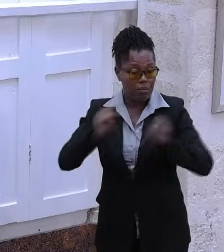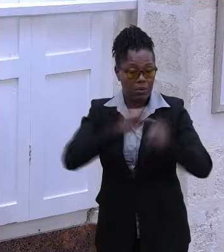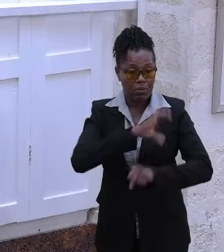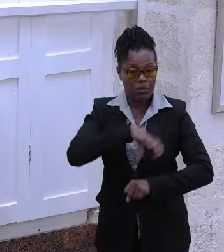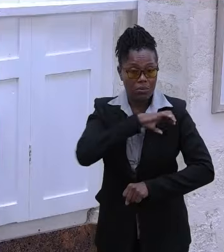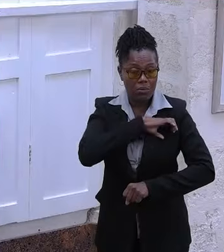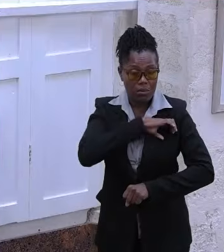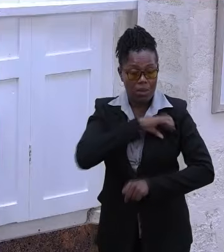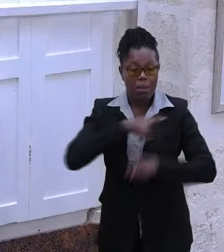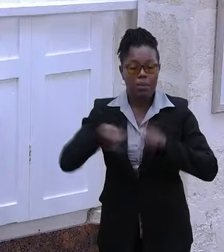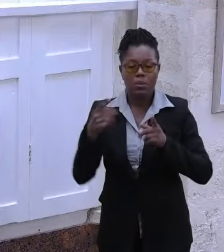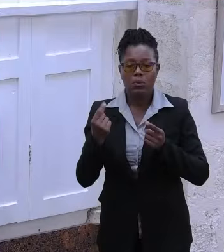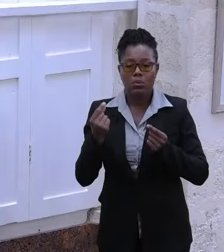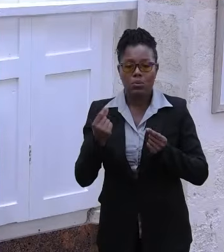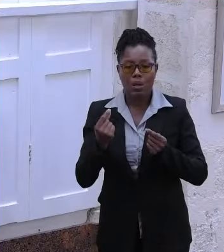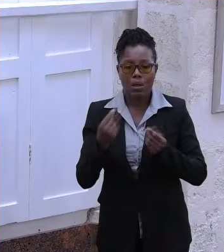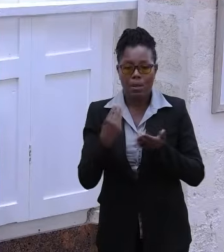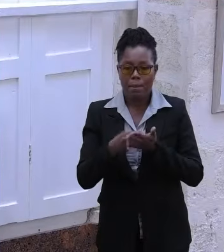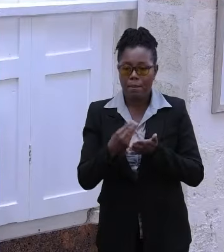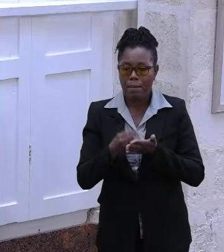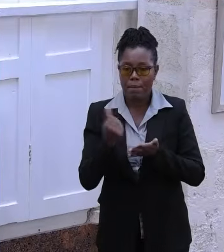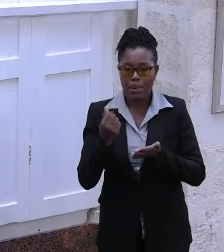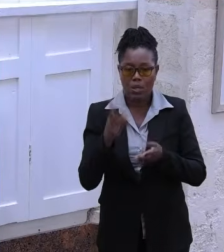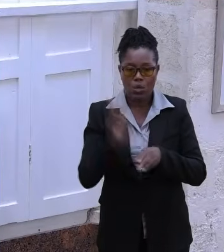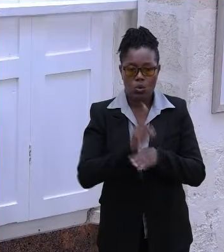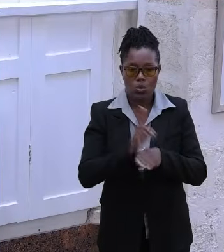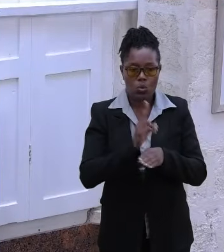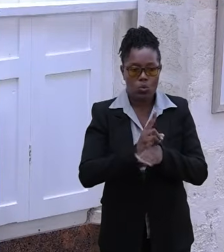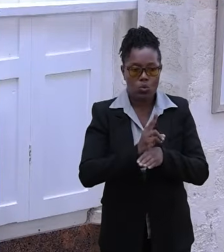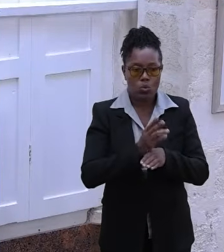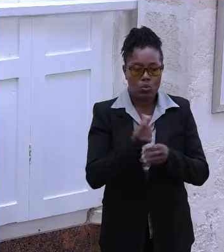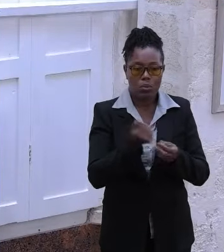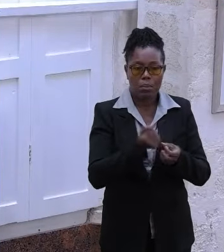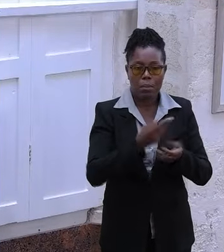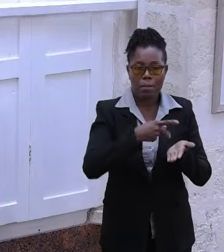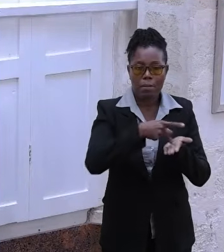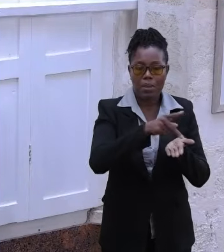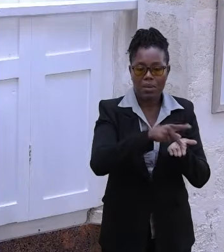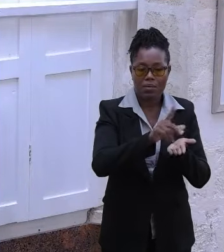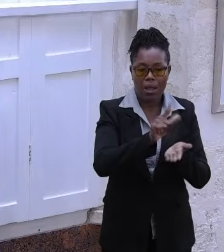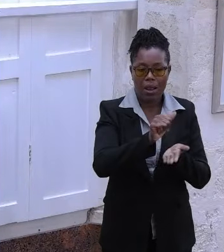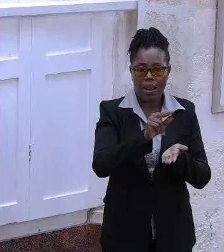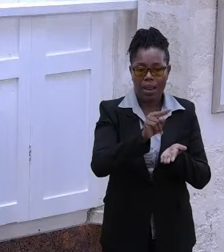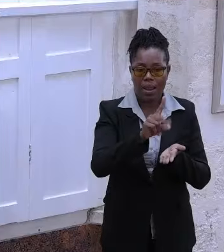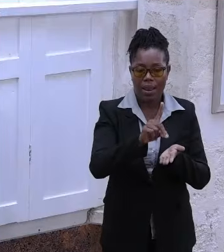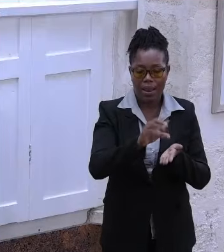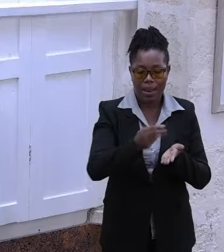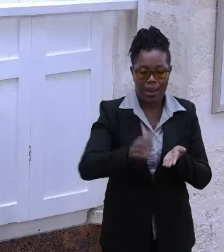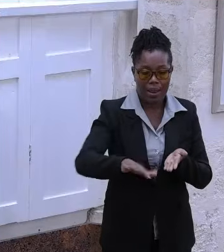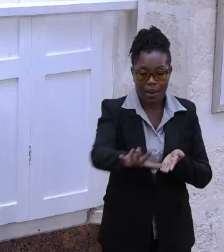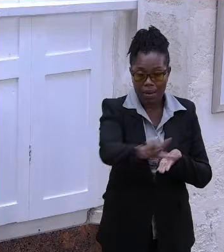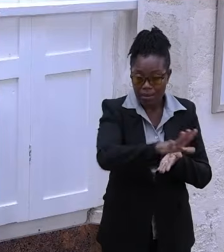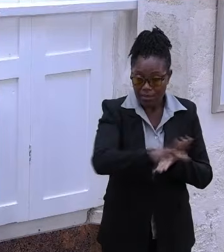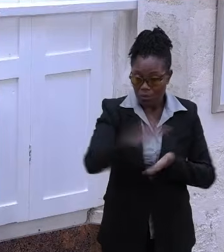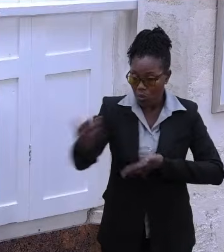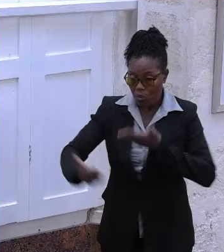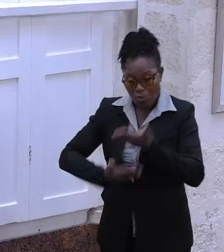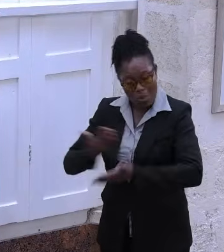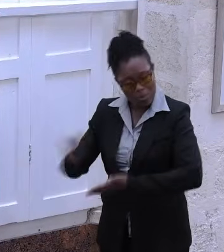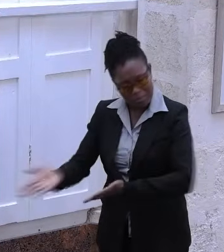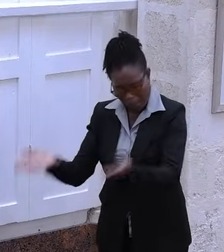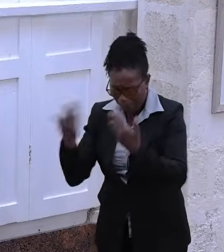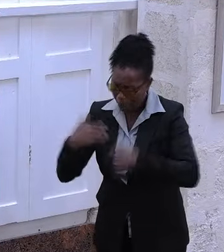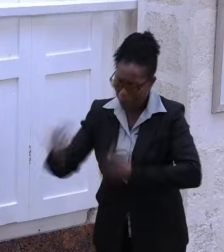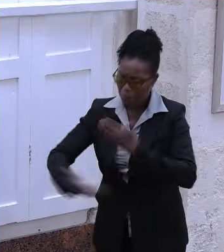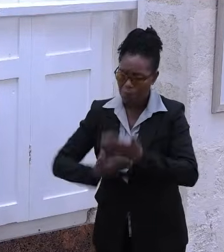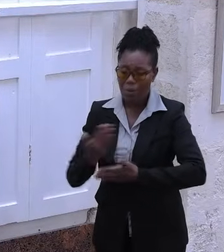property and they have a stake in Barbados. And we welcome them pretty much, as well we